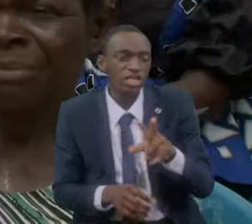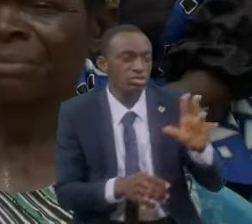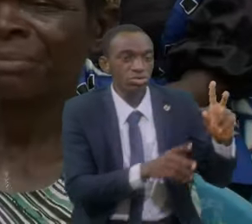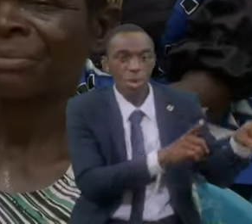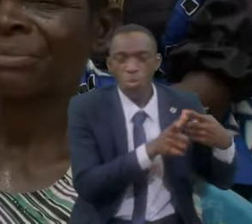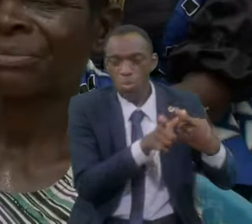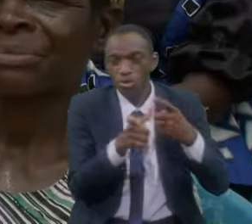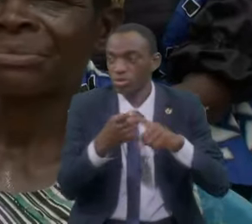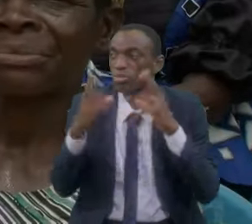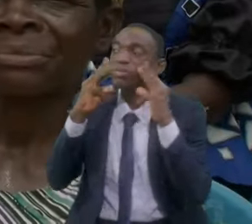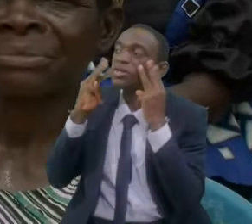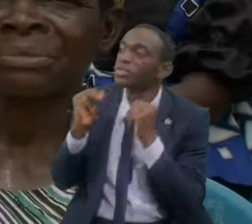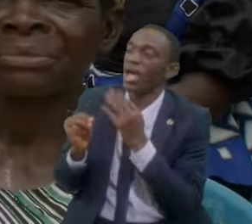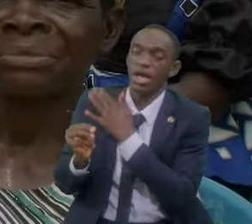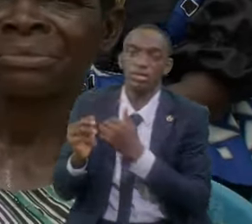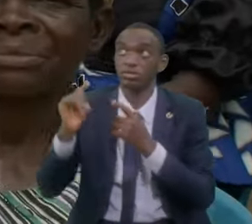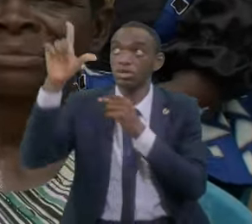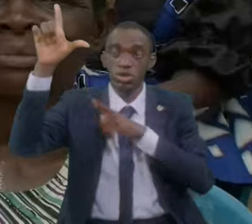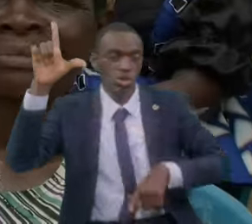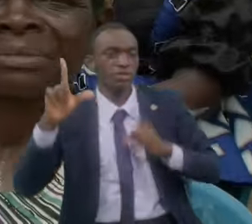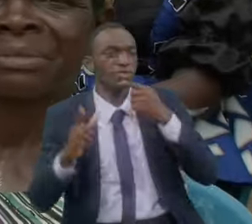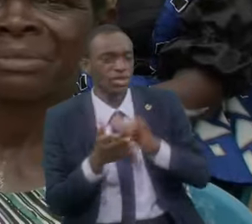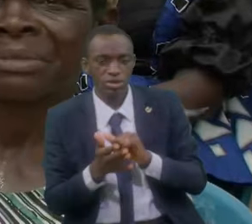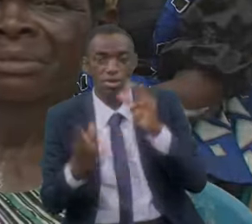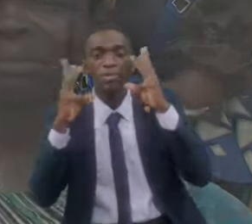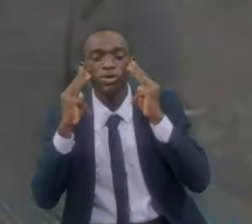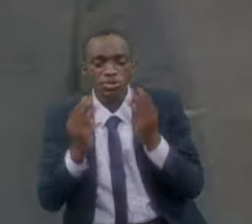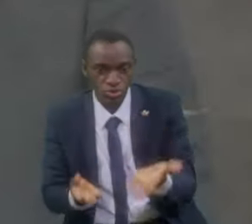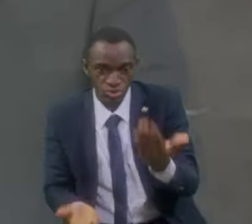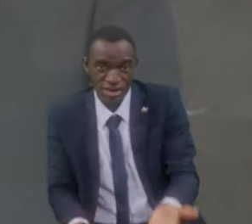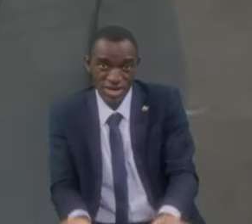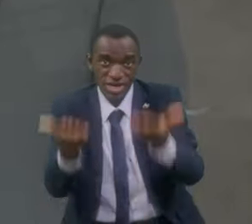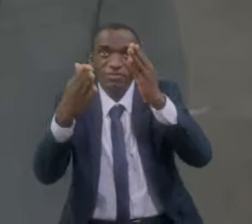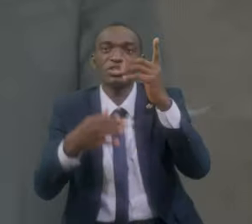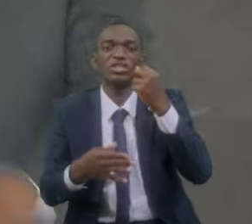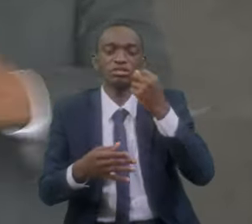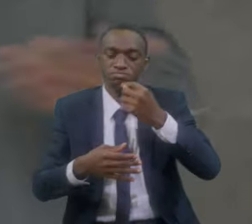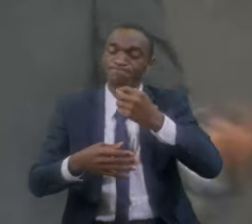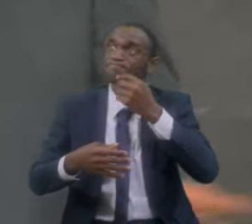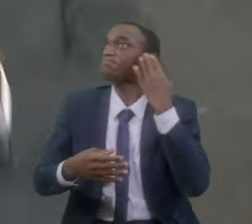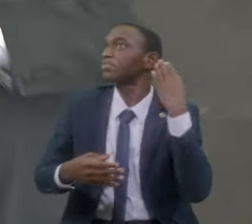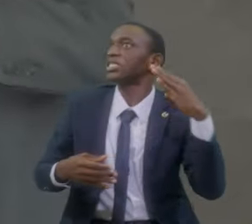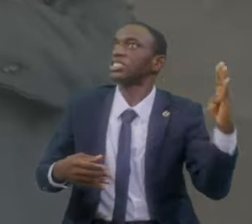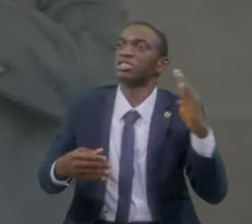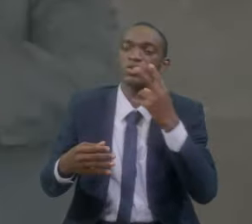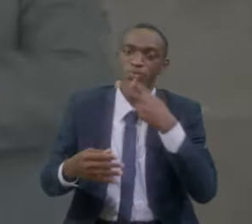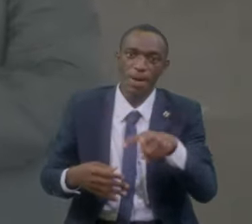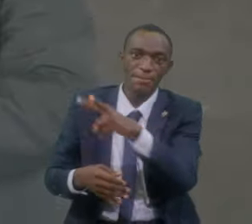the brazen serpent, and whosoever looks, because